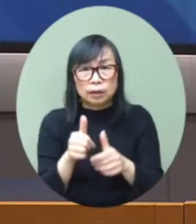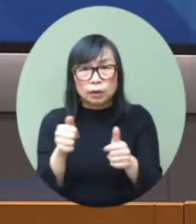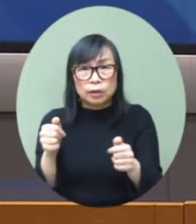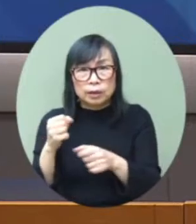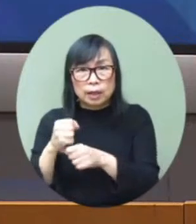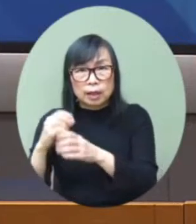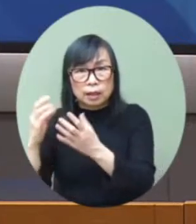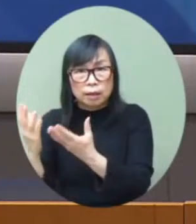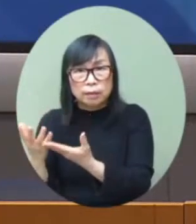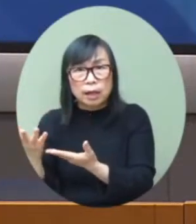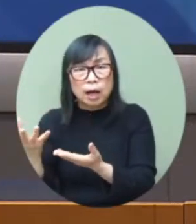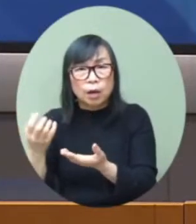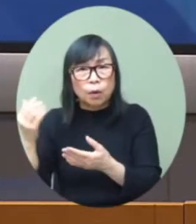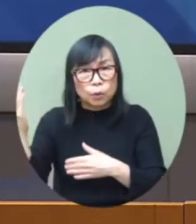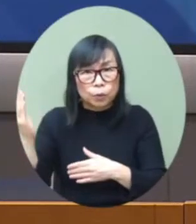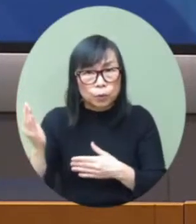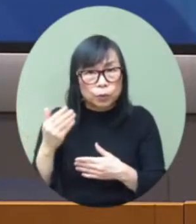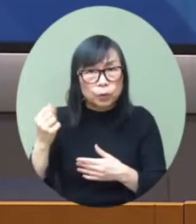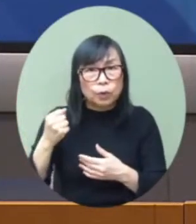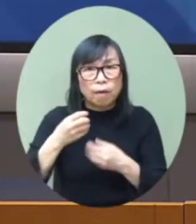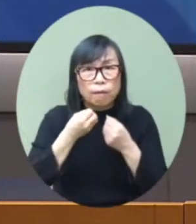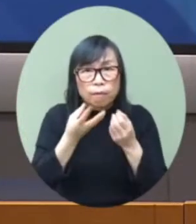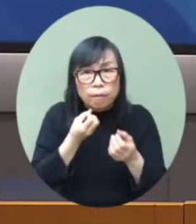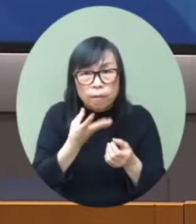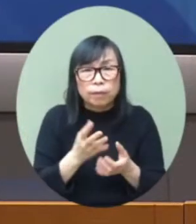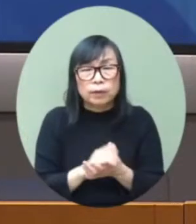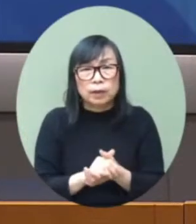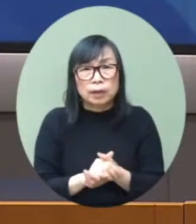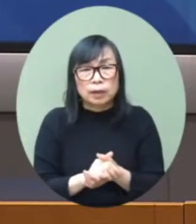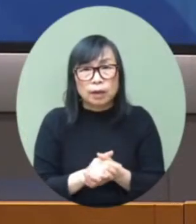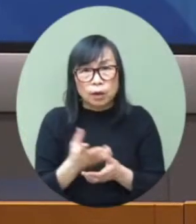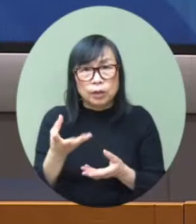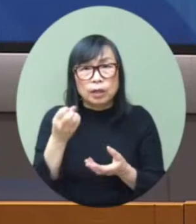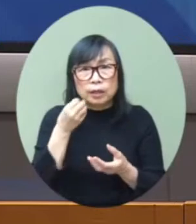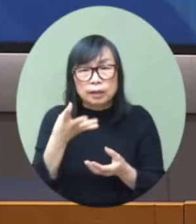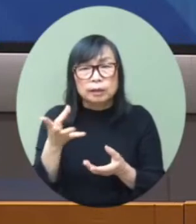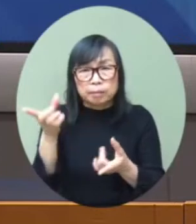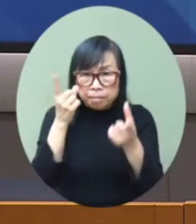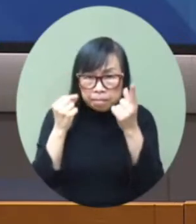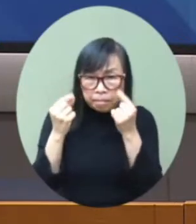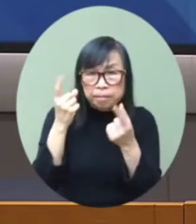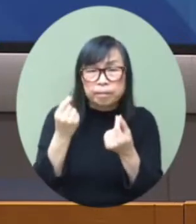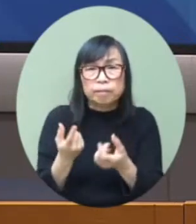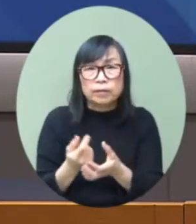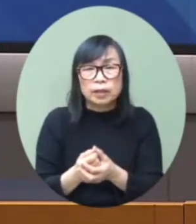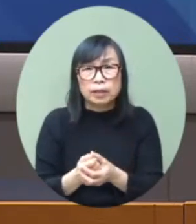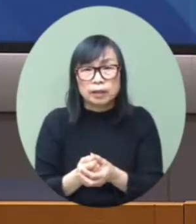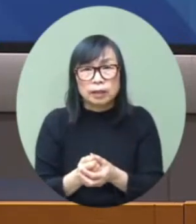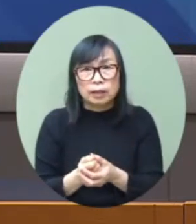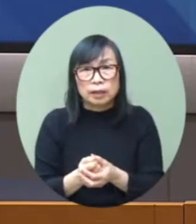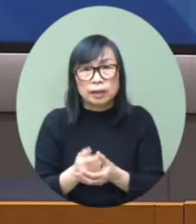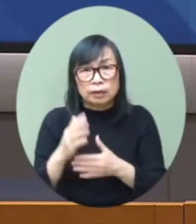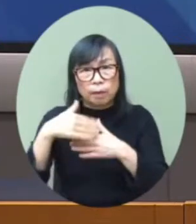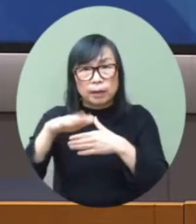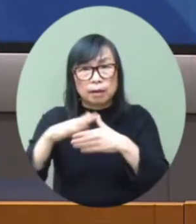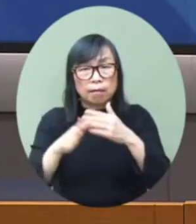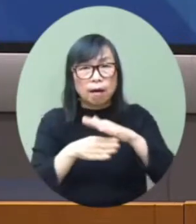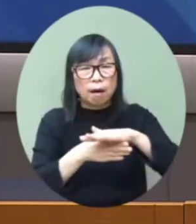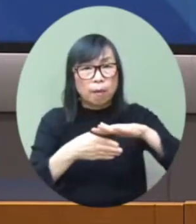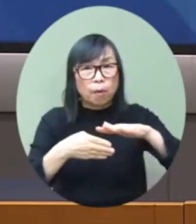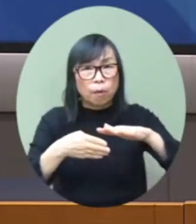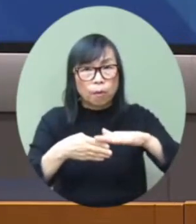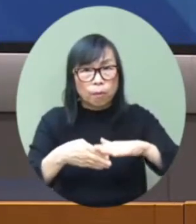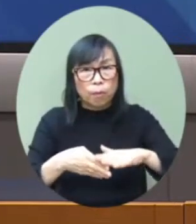the sector as to how to streamline the procedure. We thank the trade for